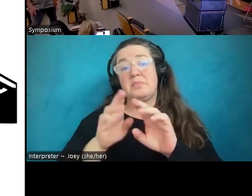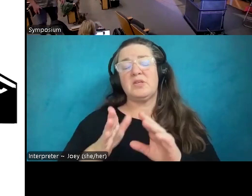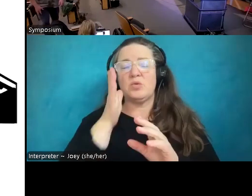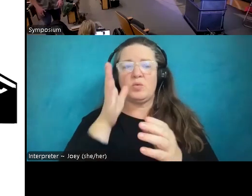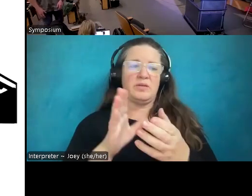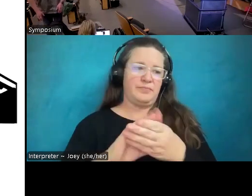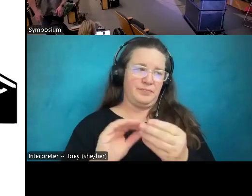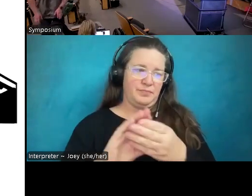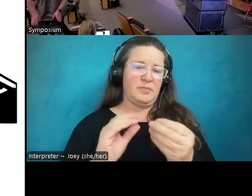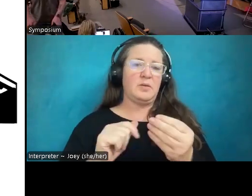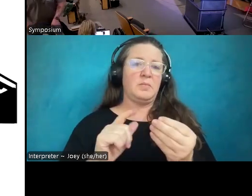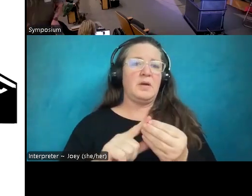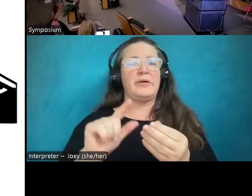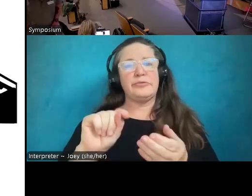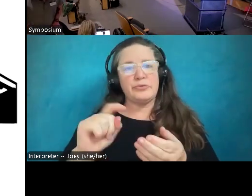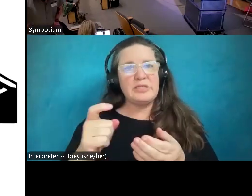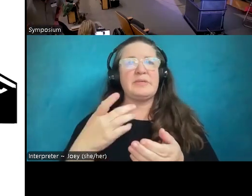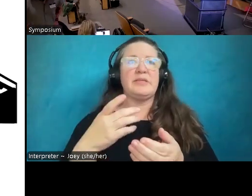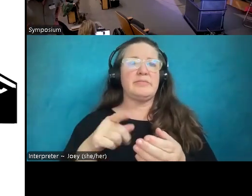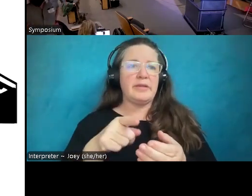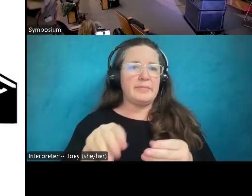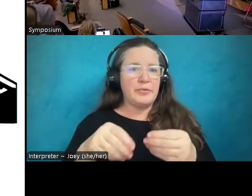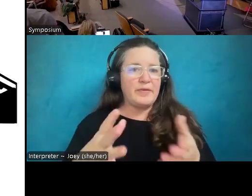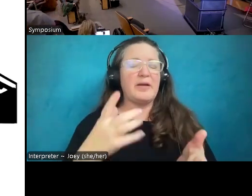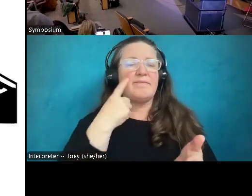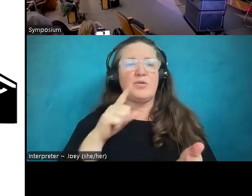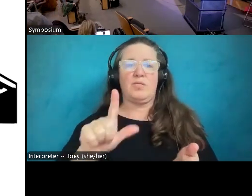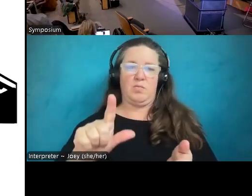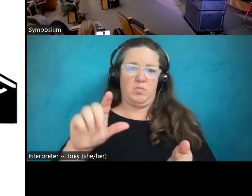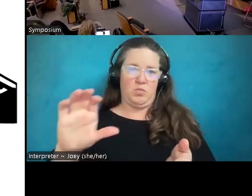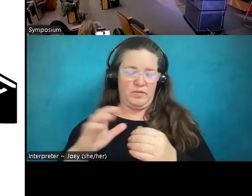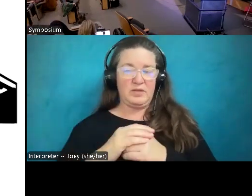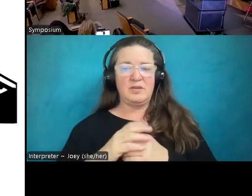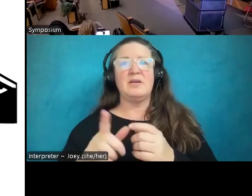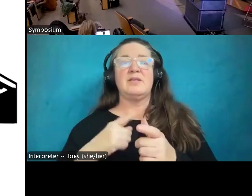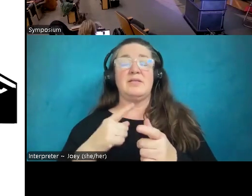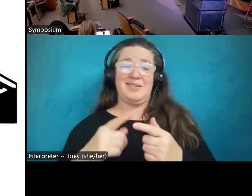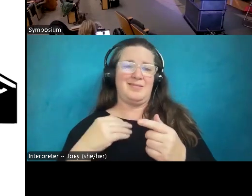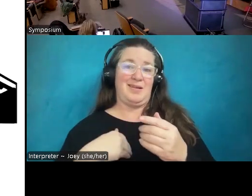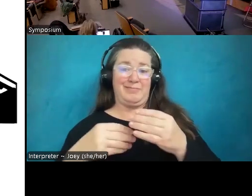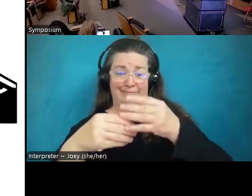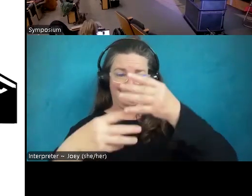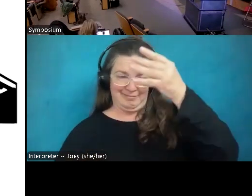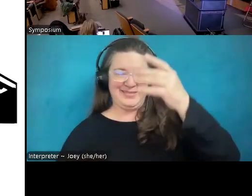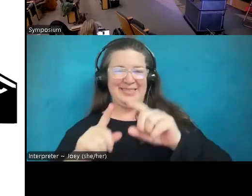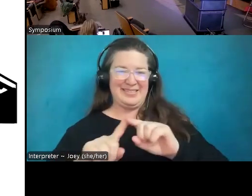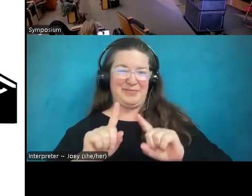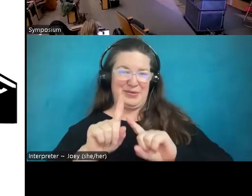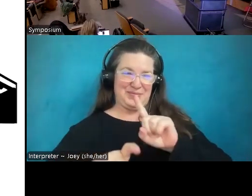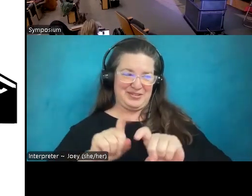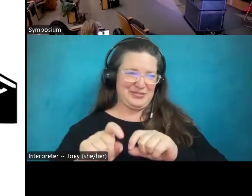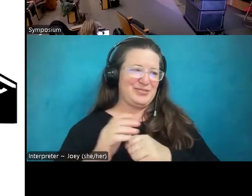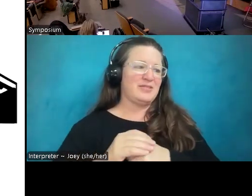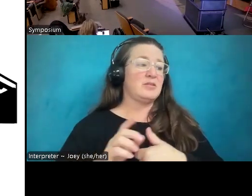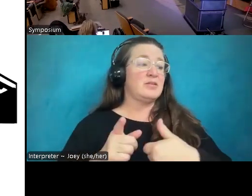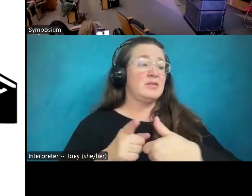then they can take questions. Actually, we have a lot of questions here already. We are joined by Dr. Nikki